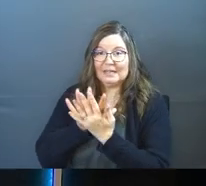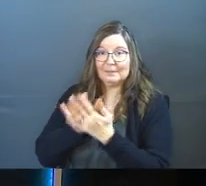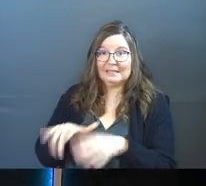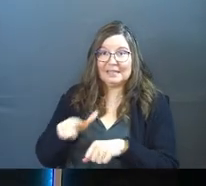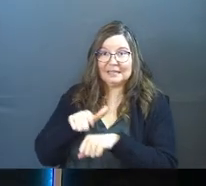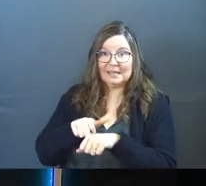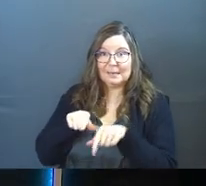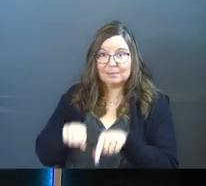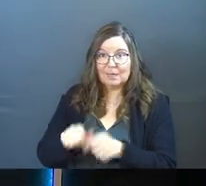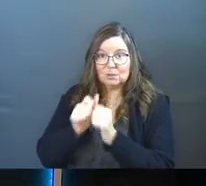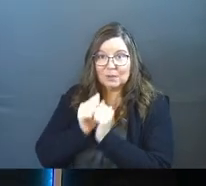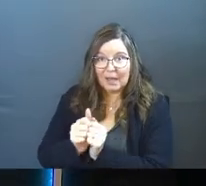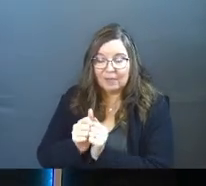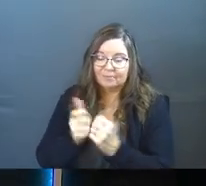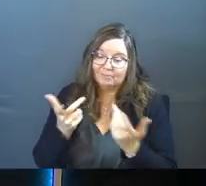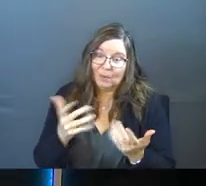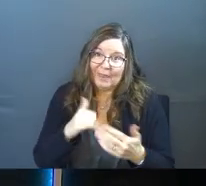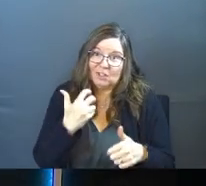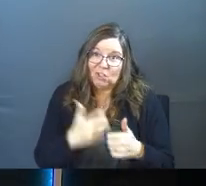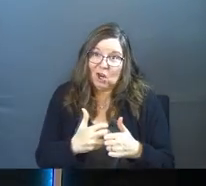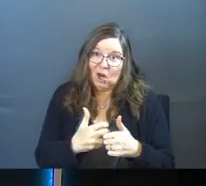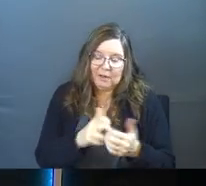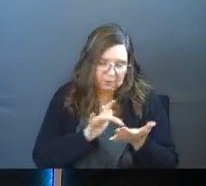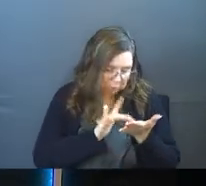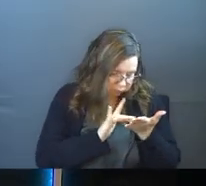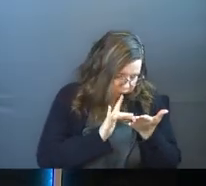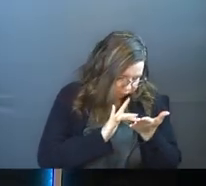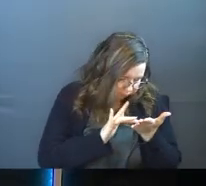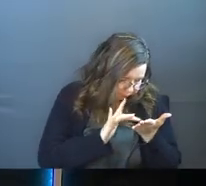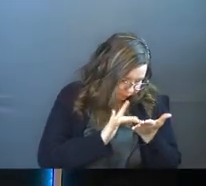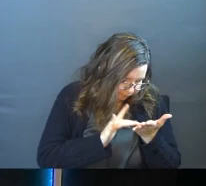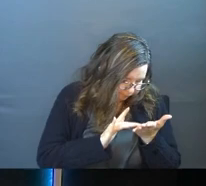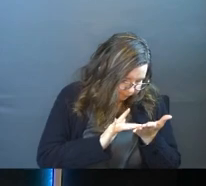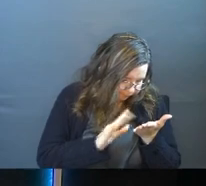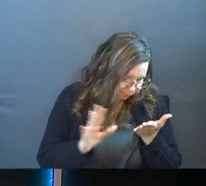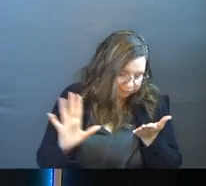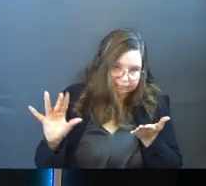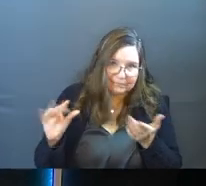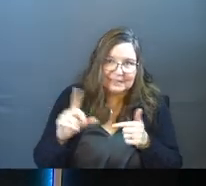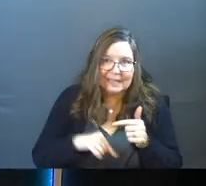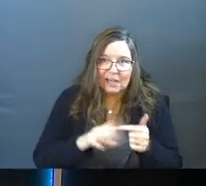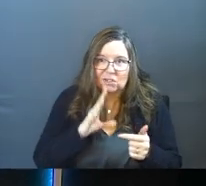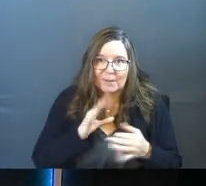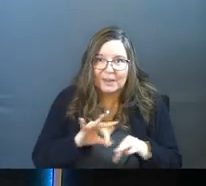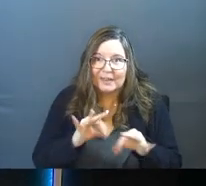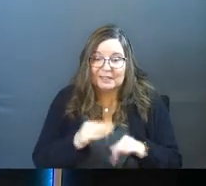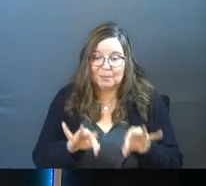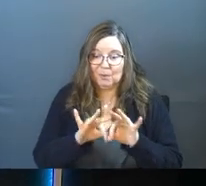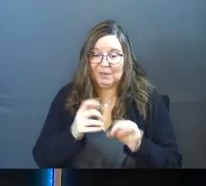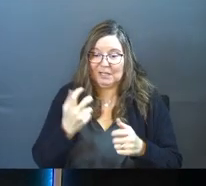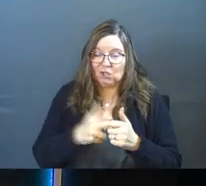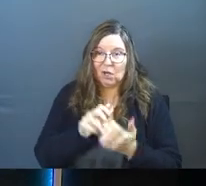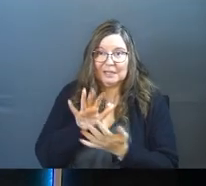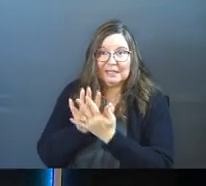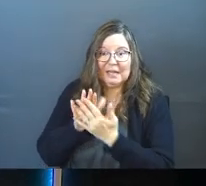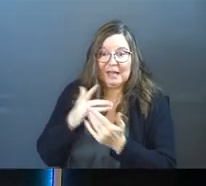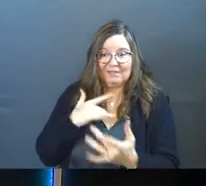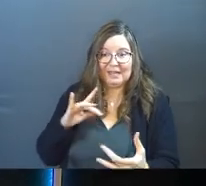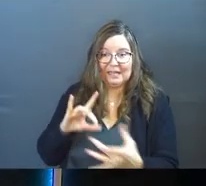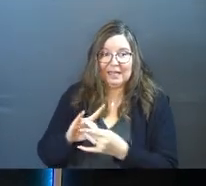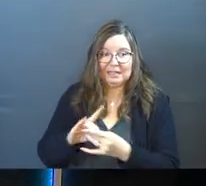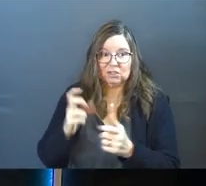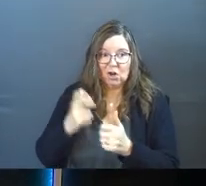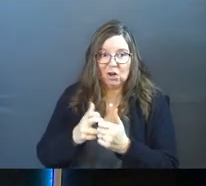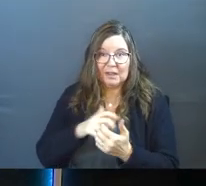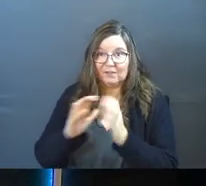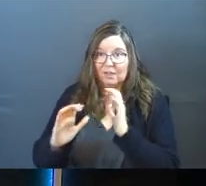together, well, that's hard, right? It's talking about things that are important. It's very hard to build intimacy. It's very hard to have that connection.